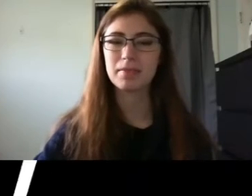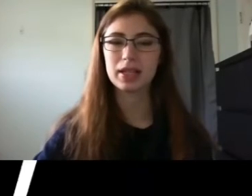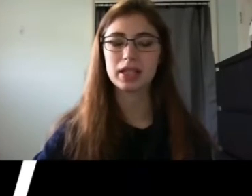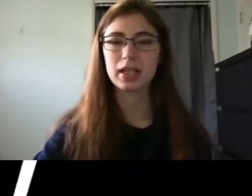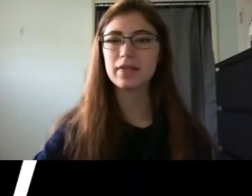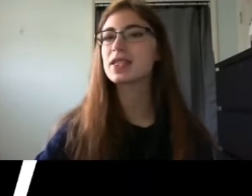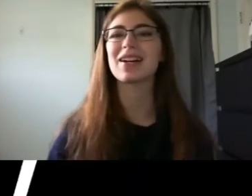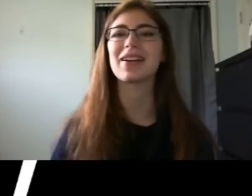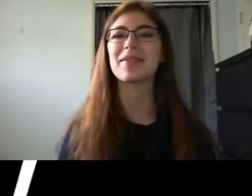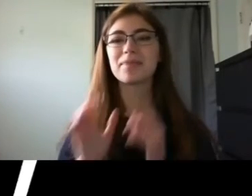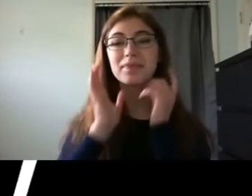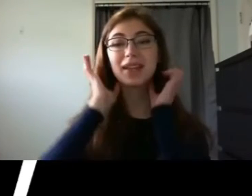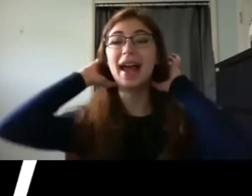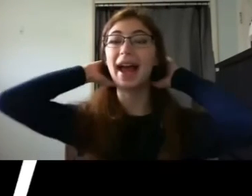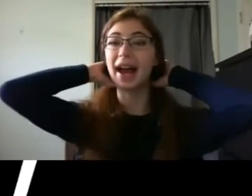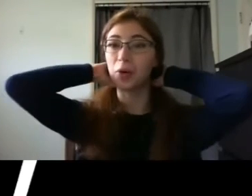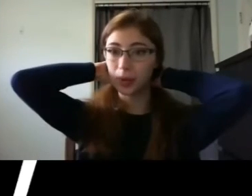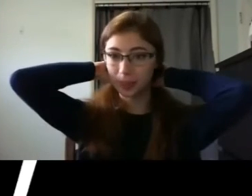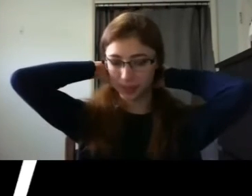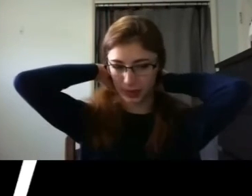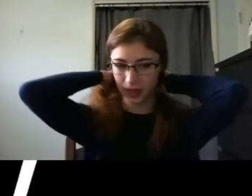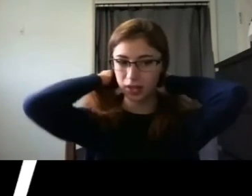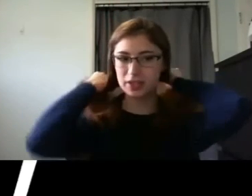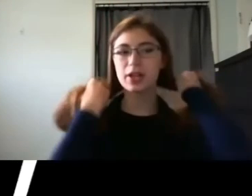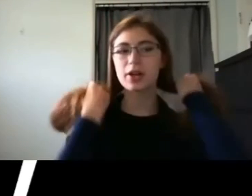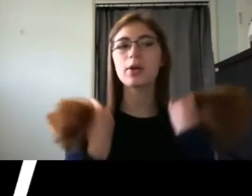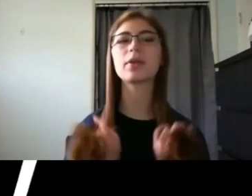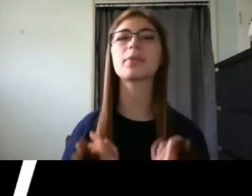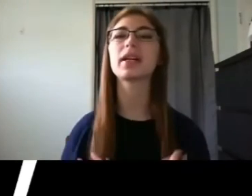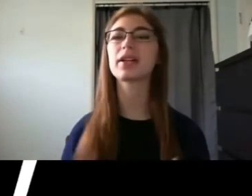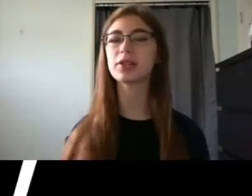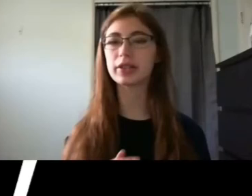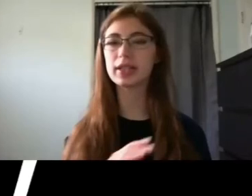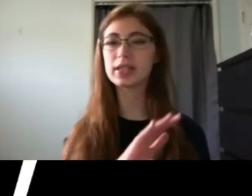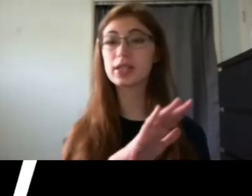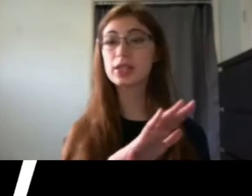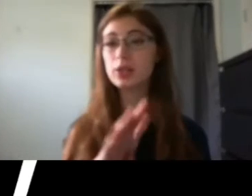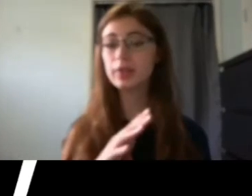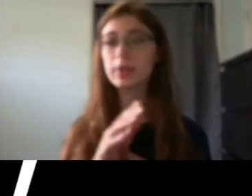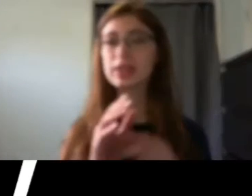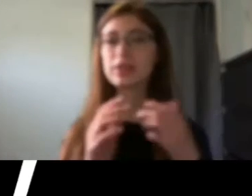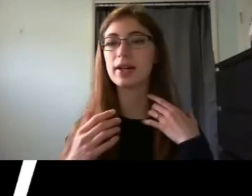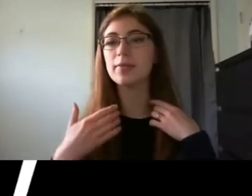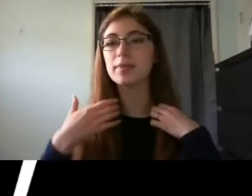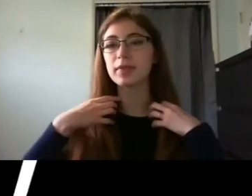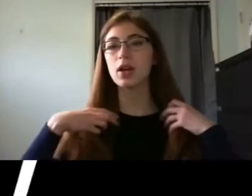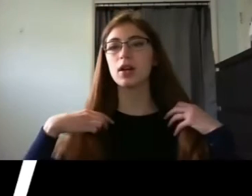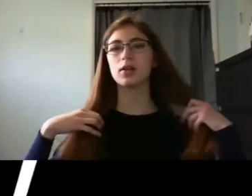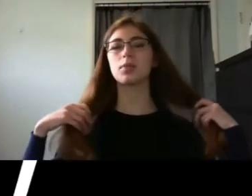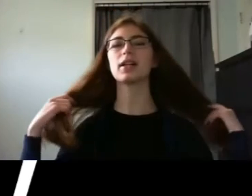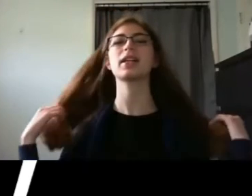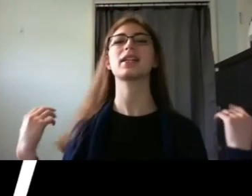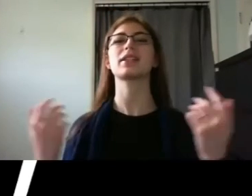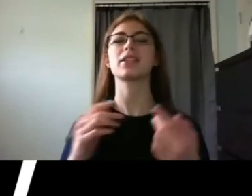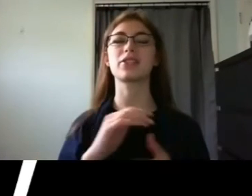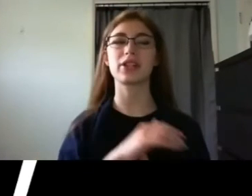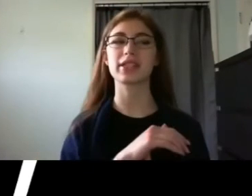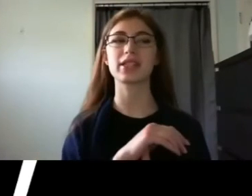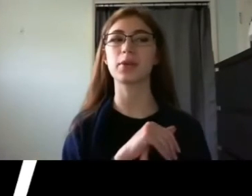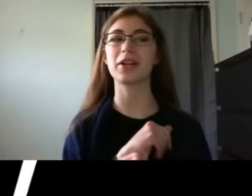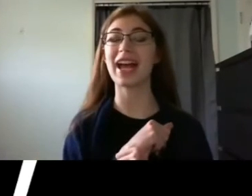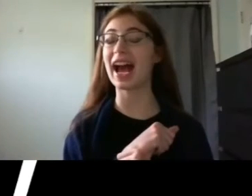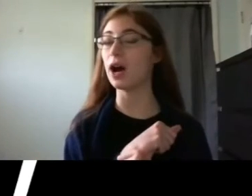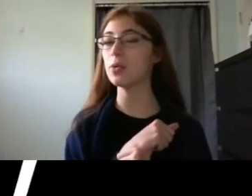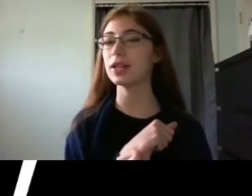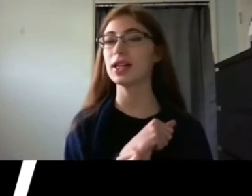Let's get past our gifts. All right. How. So we are going to learn this two different ways right now. One is just